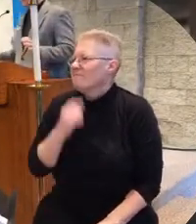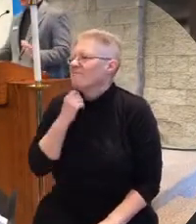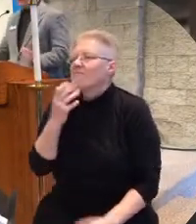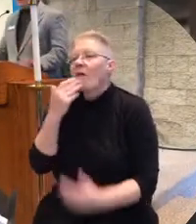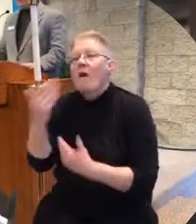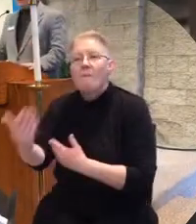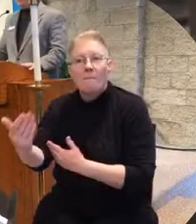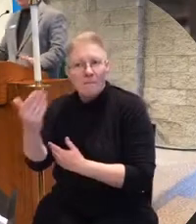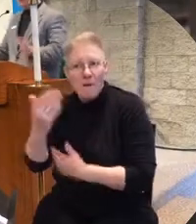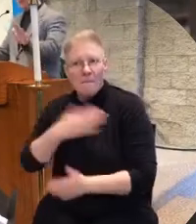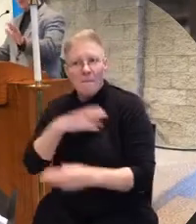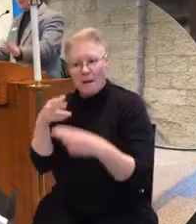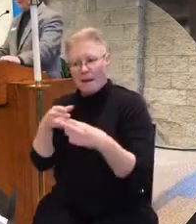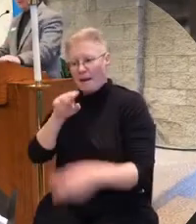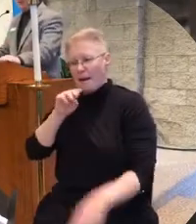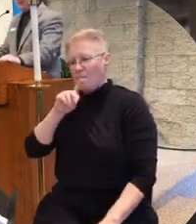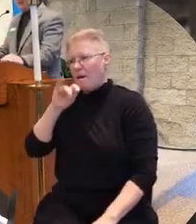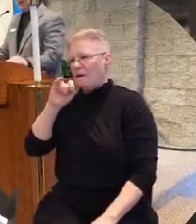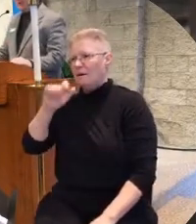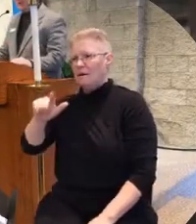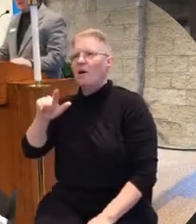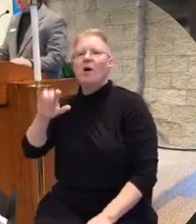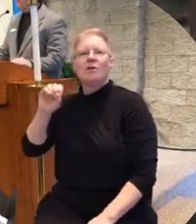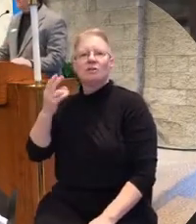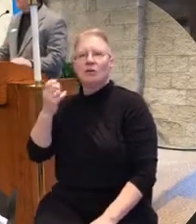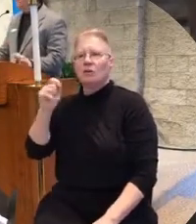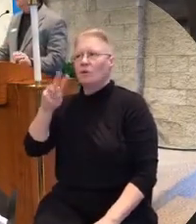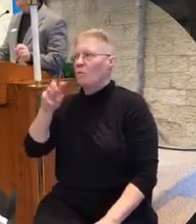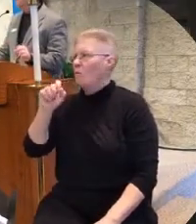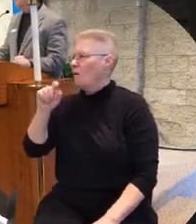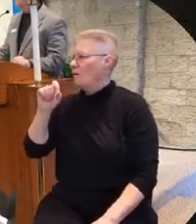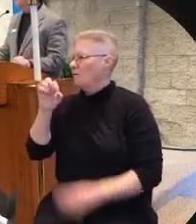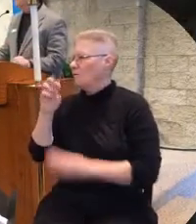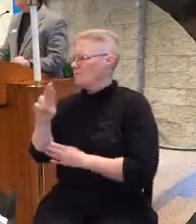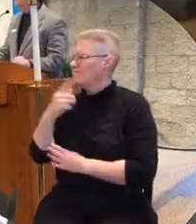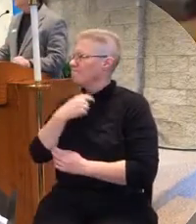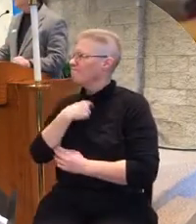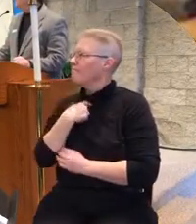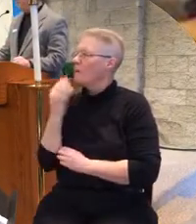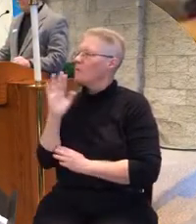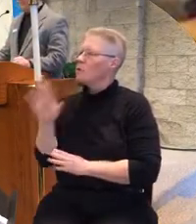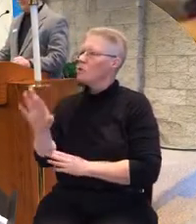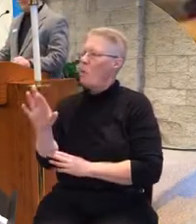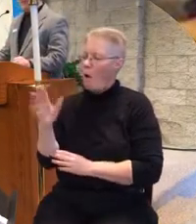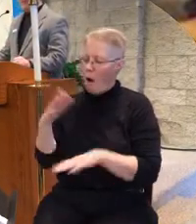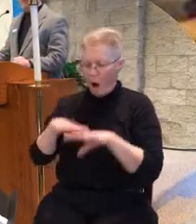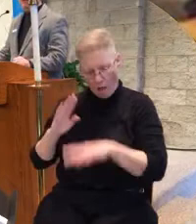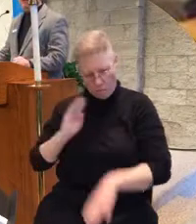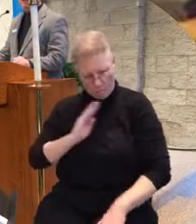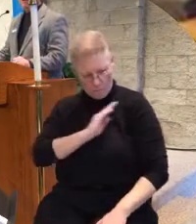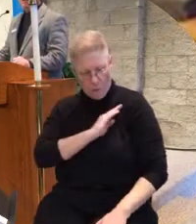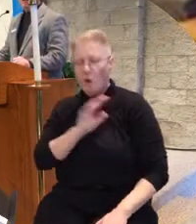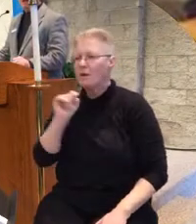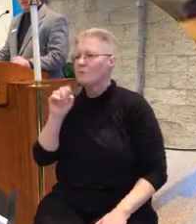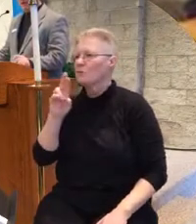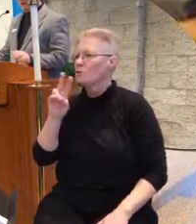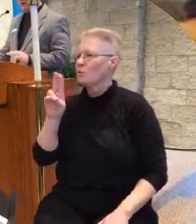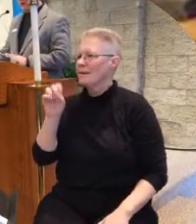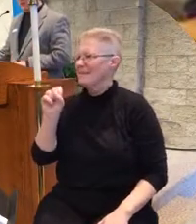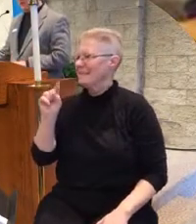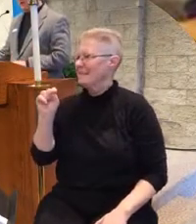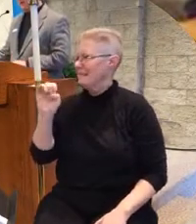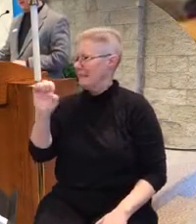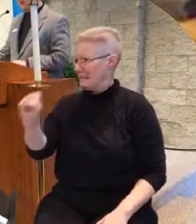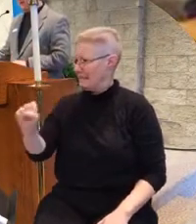Good morning. My name is Michael Showalter, and it's my honor to serve as your representative to the Unity Board of Trustees. I invite you